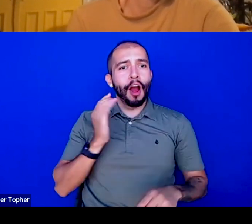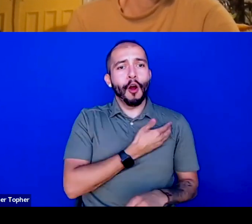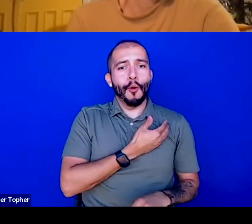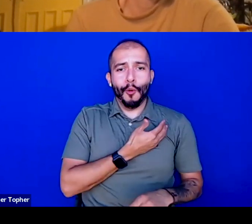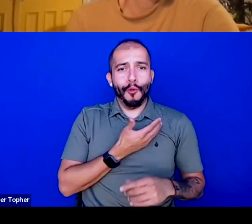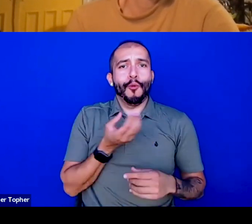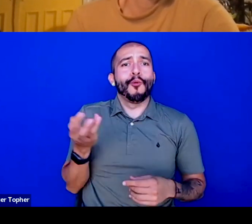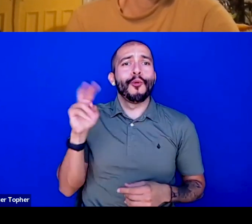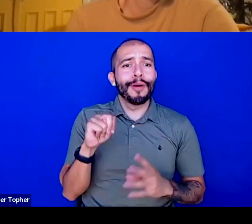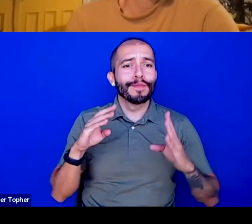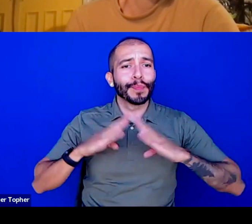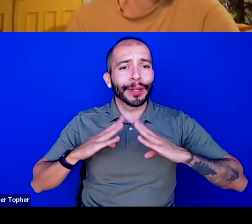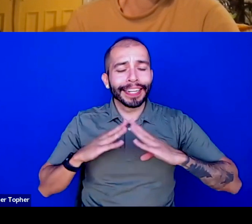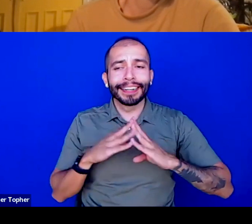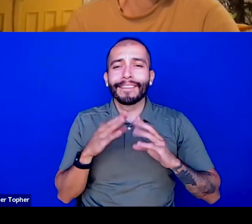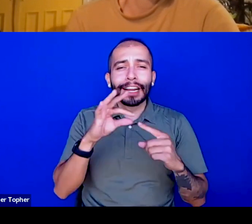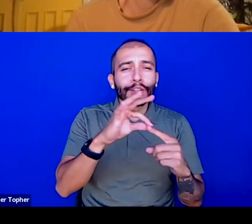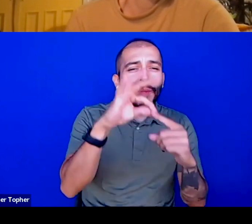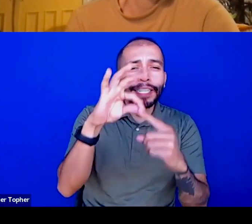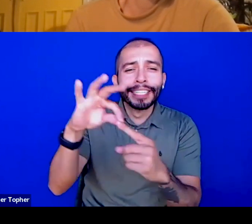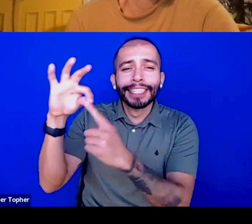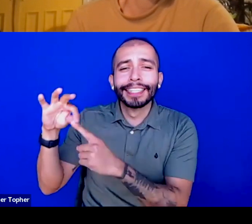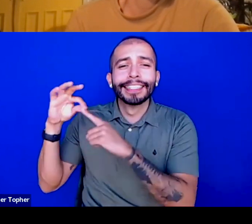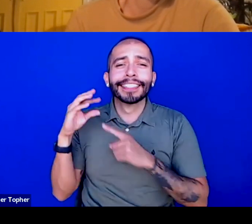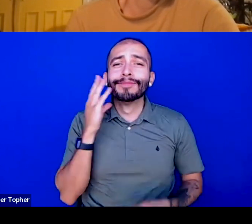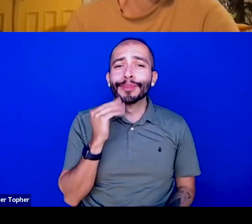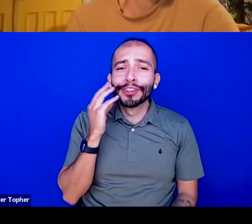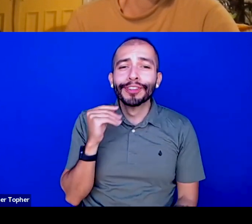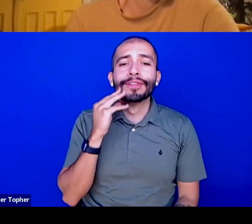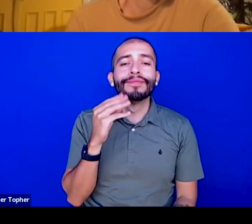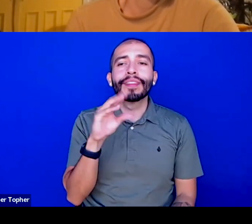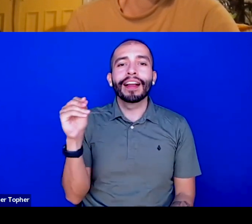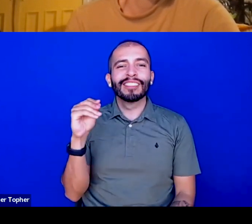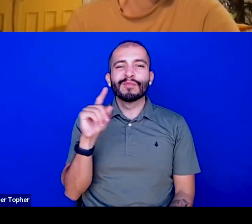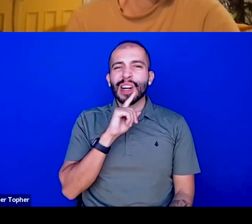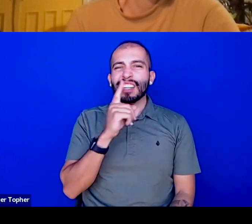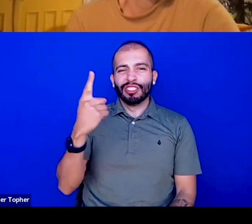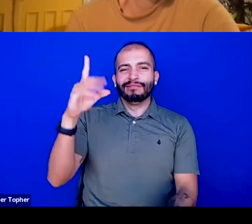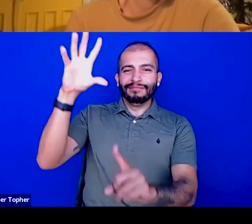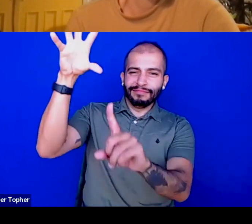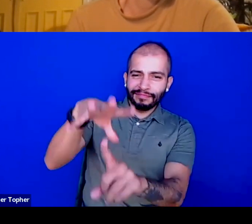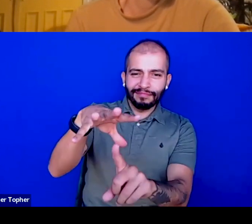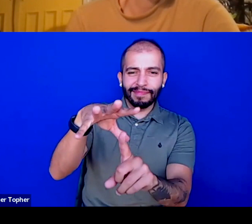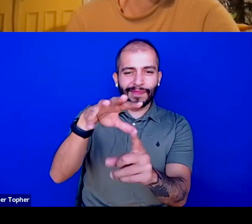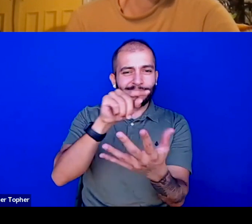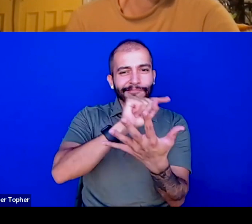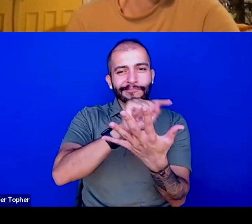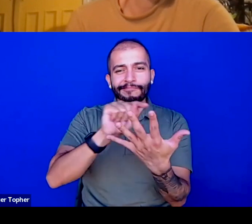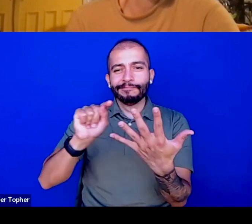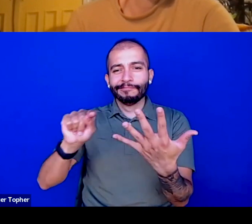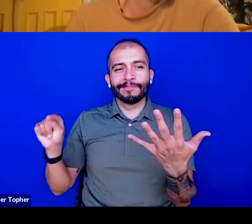experiences, and just giving light to some of the things that I think are often left unsaid. Happy to be here.